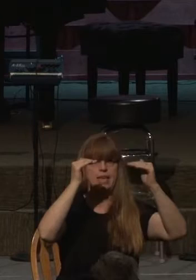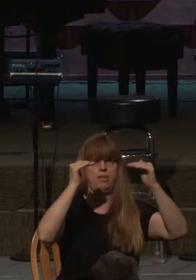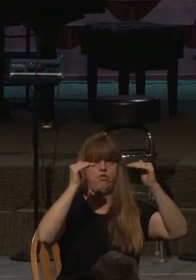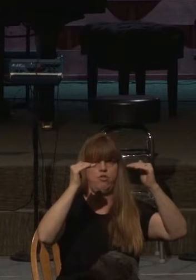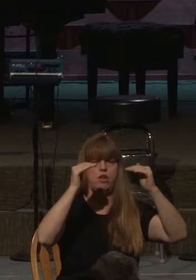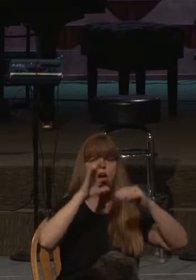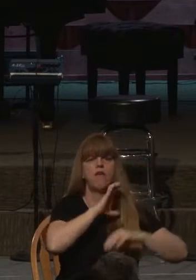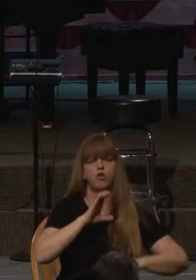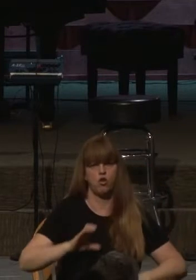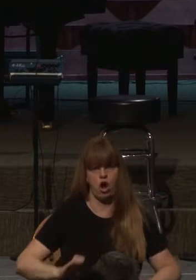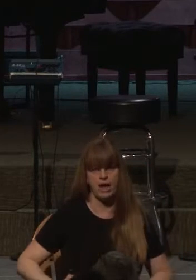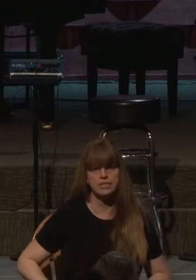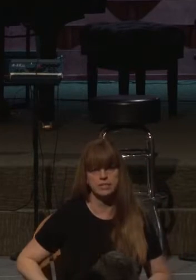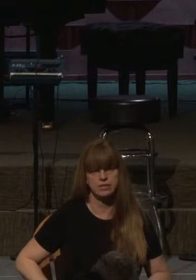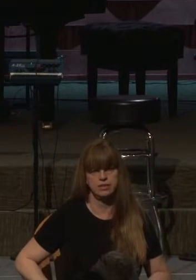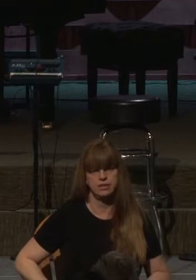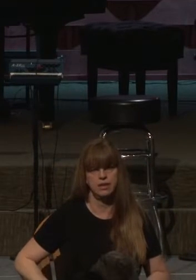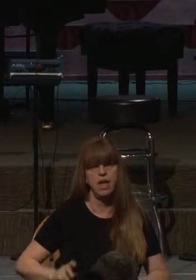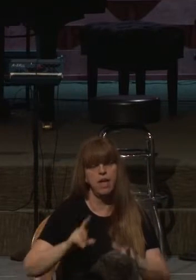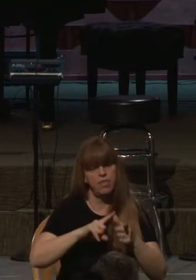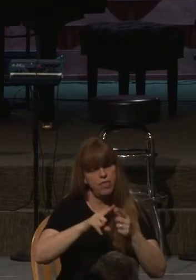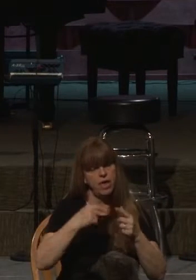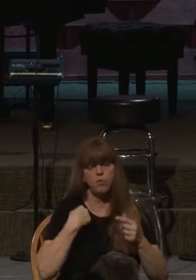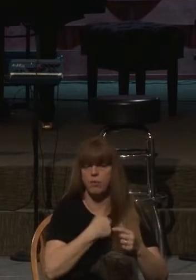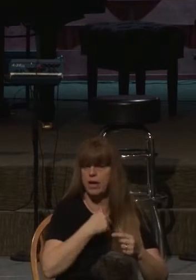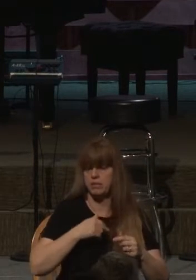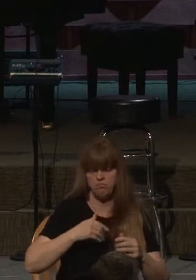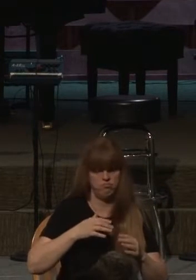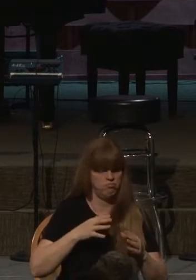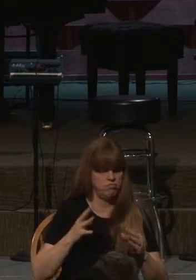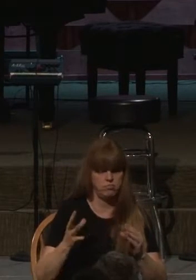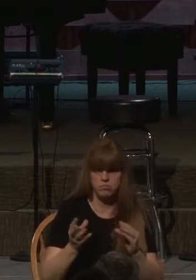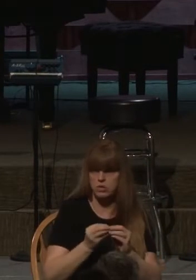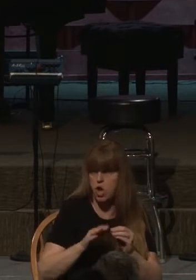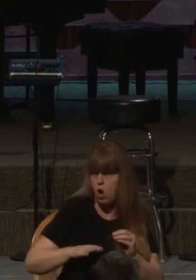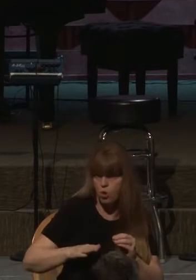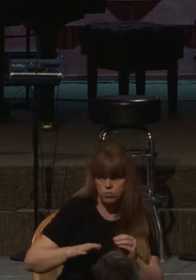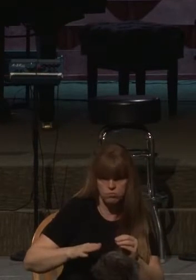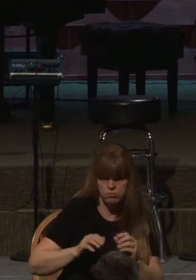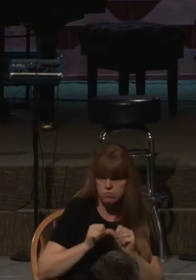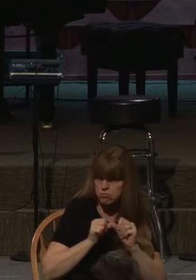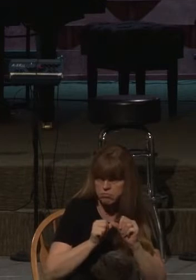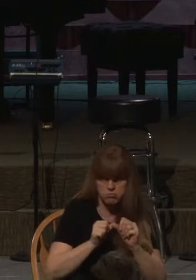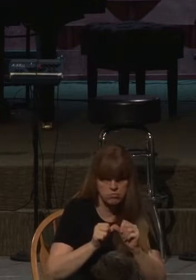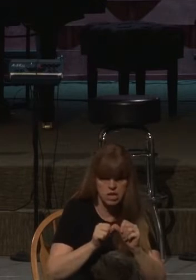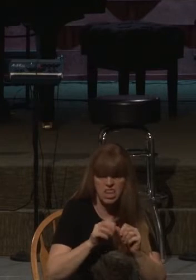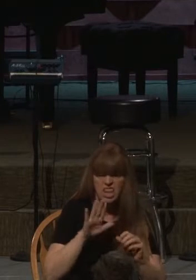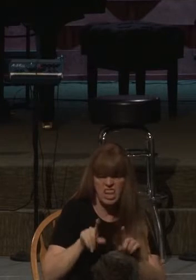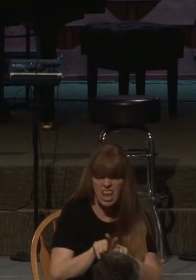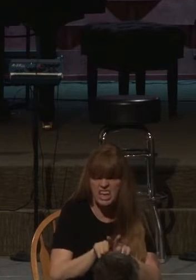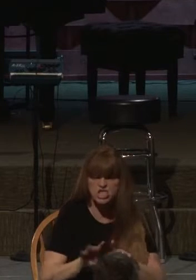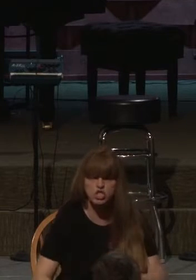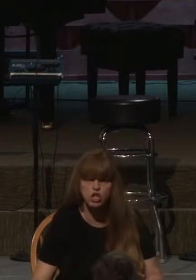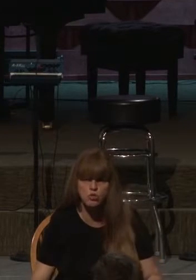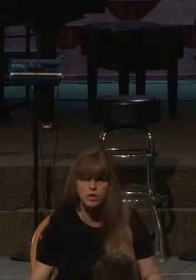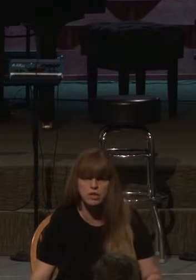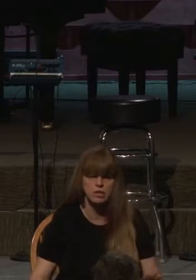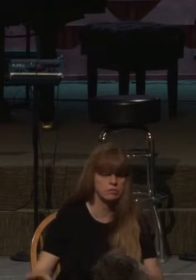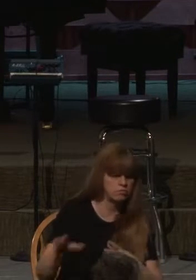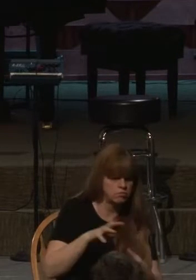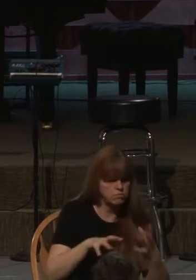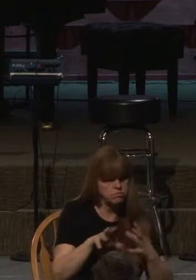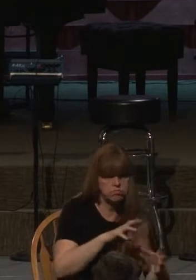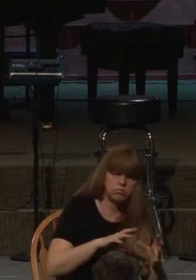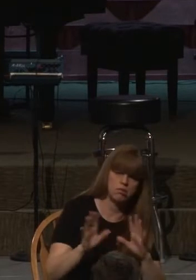Christ. Then we will no longer be immature like children. We won't be tossed and blown about